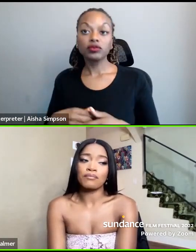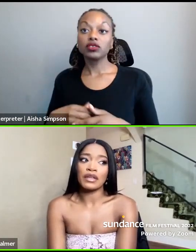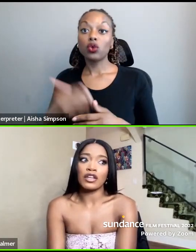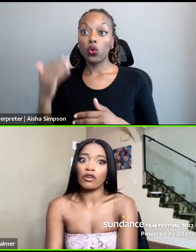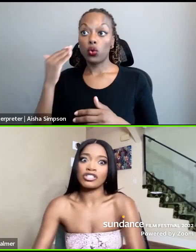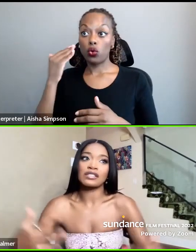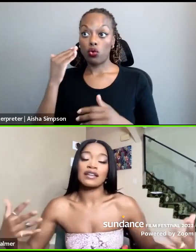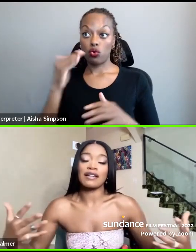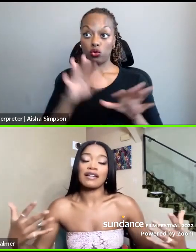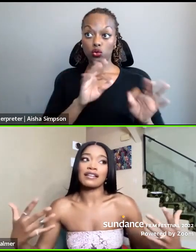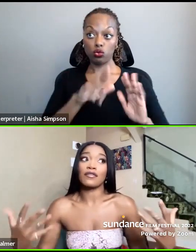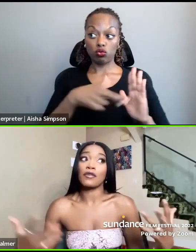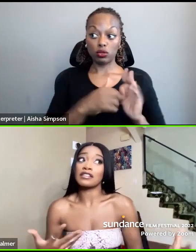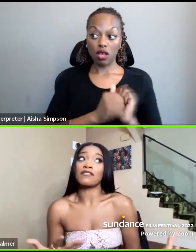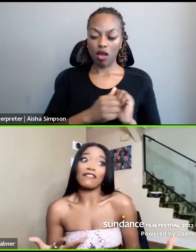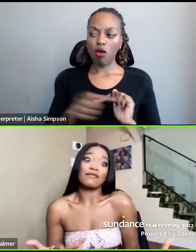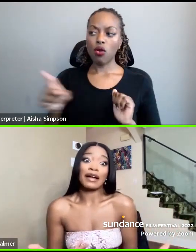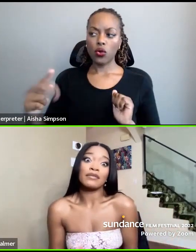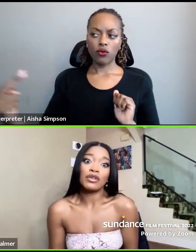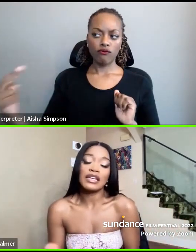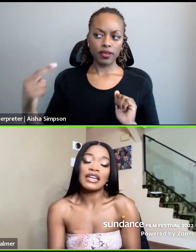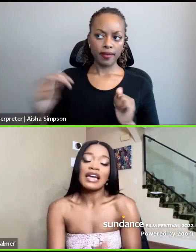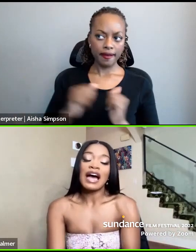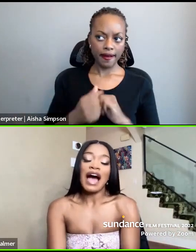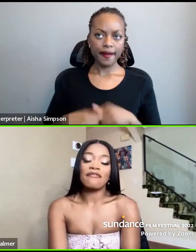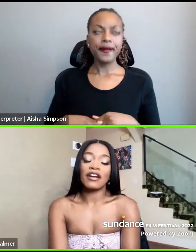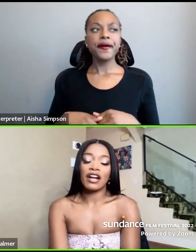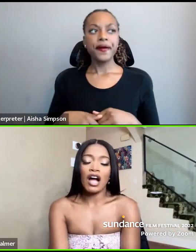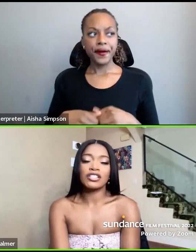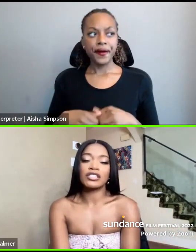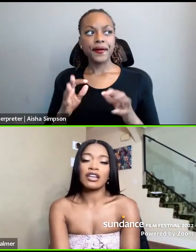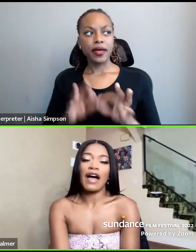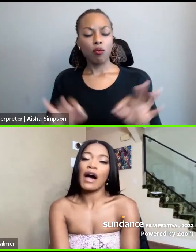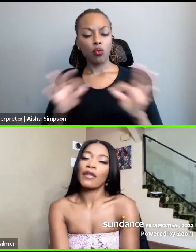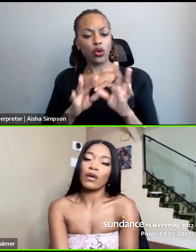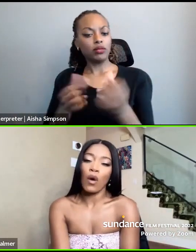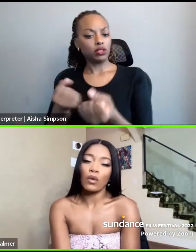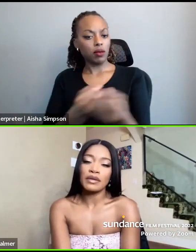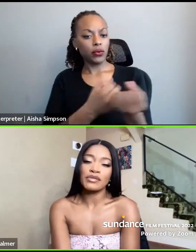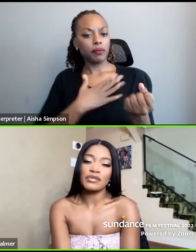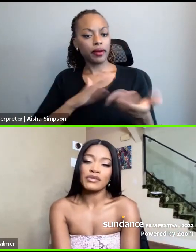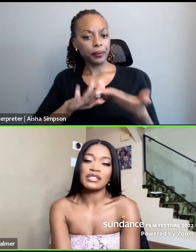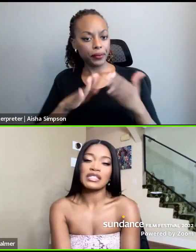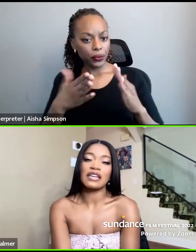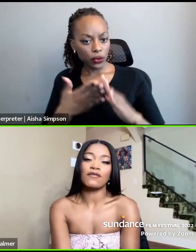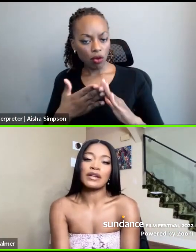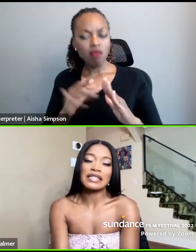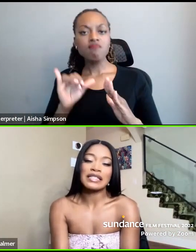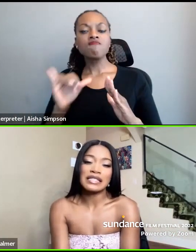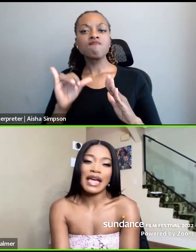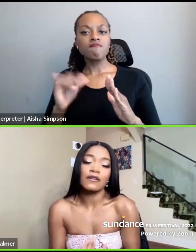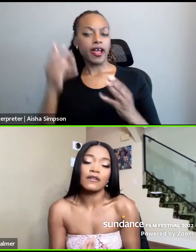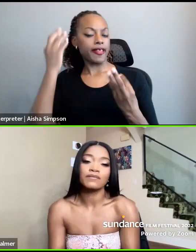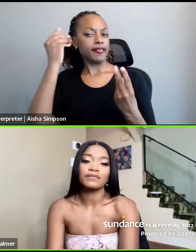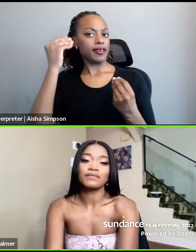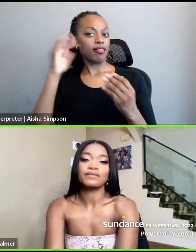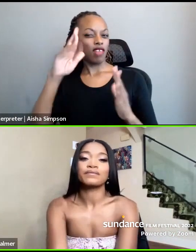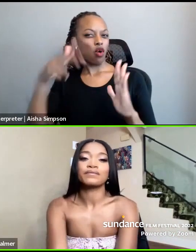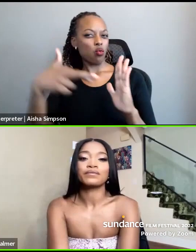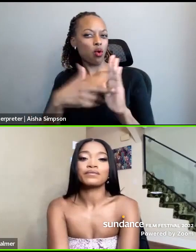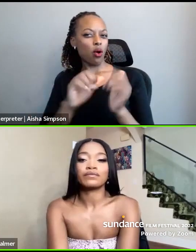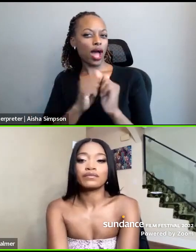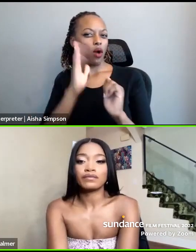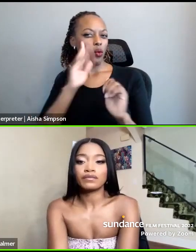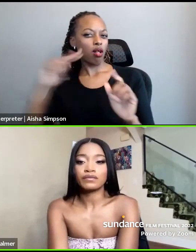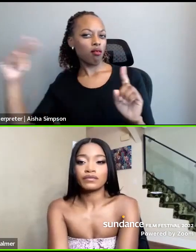knowing, just as a voice of my community, I'm very conscious of how that role will be perceived. What is it saying and how does it make